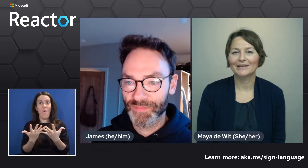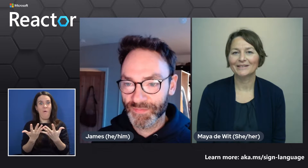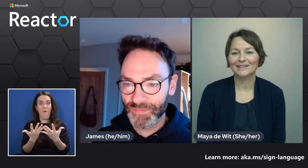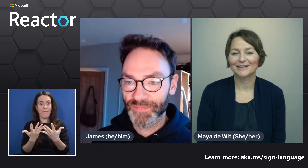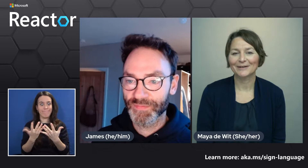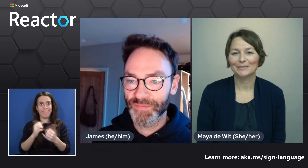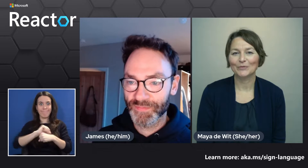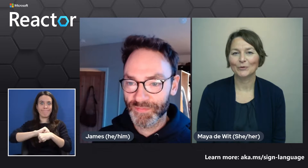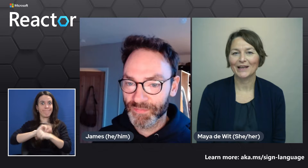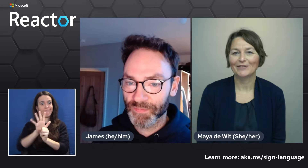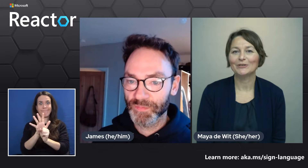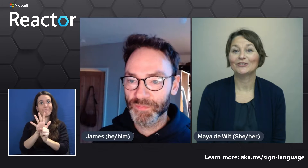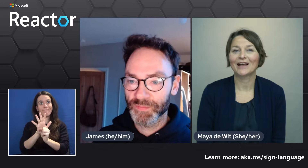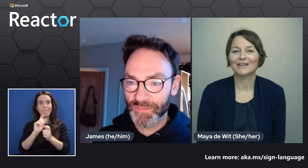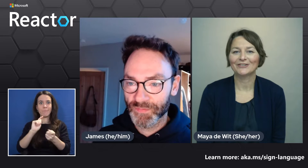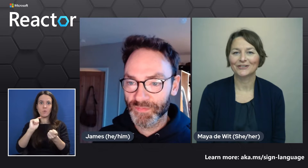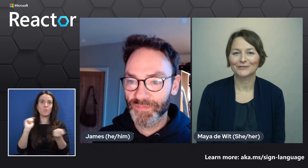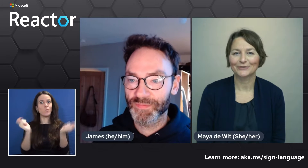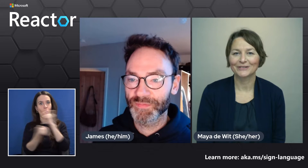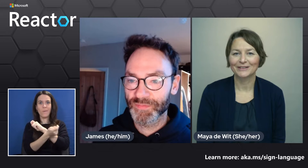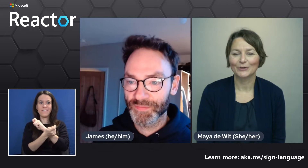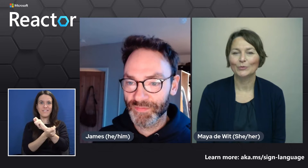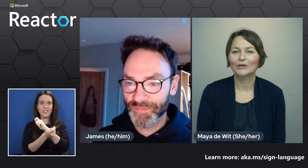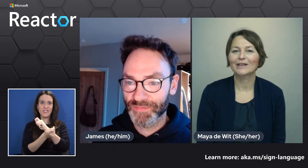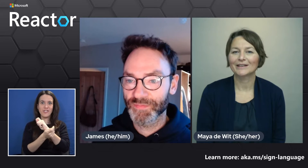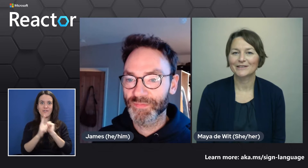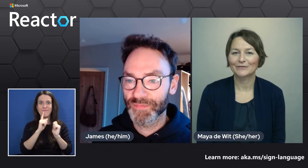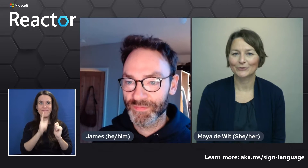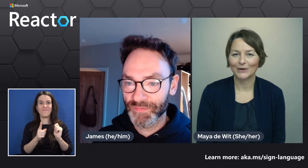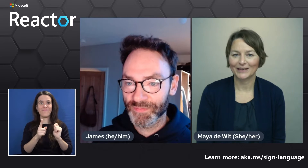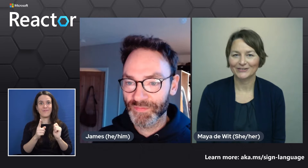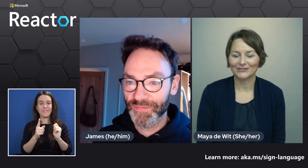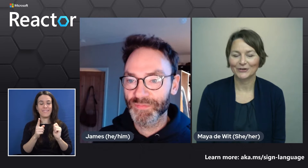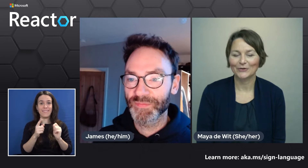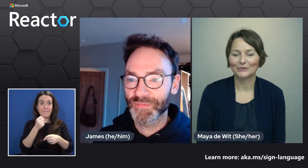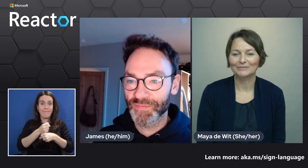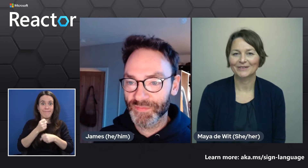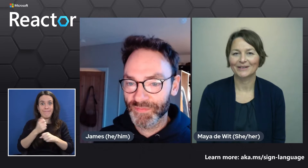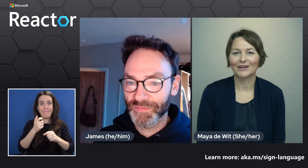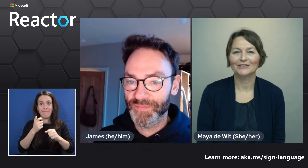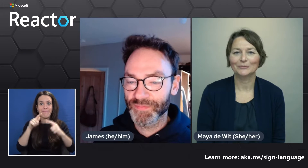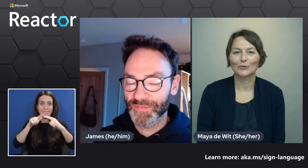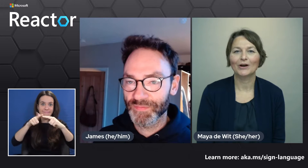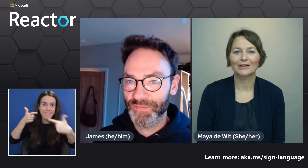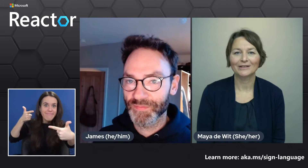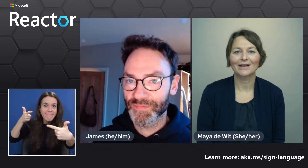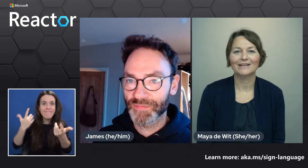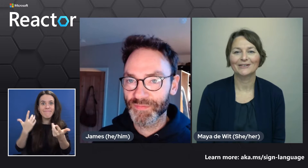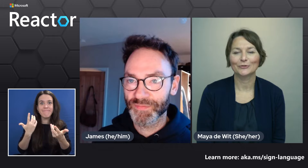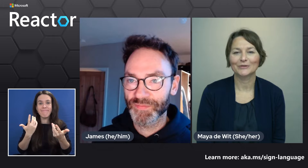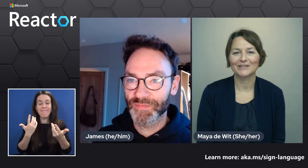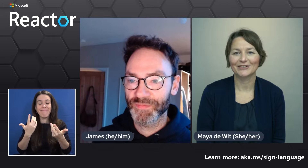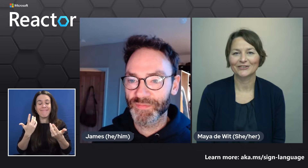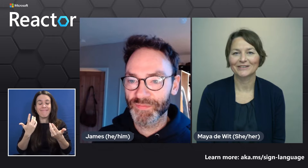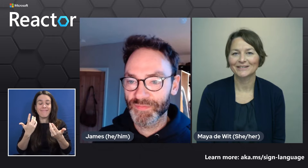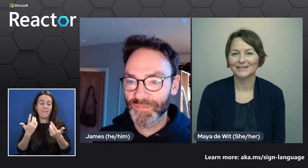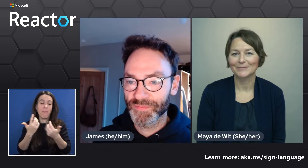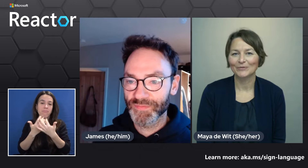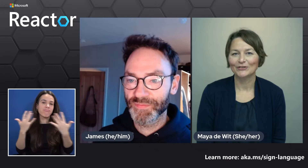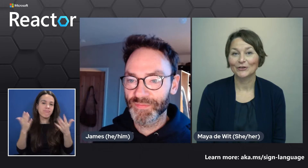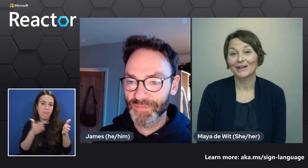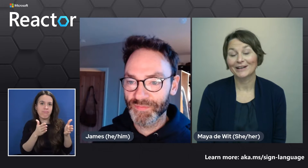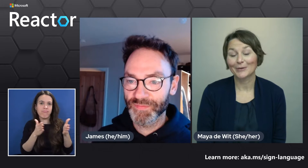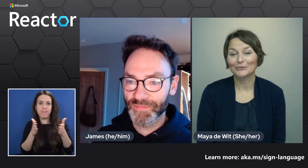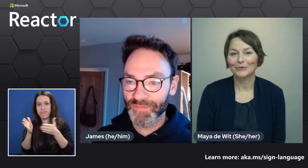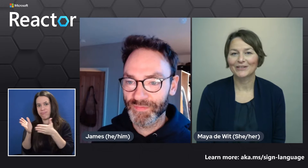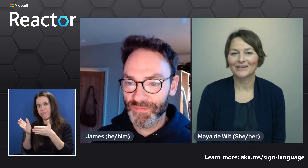pandemic, we have been challenged of working in different ways. So a lot more online interpretation.